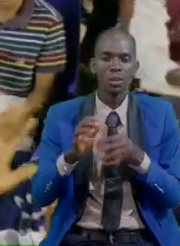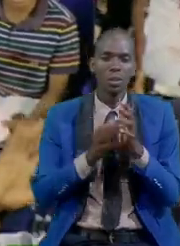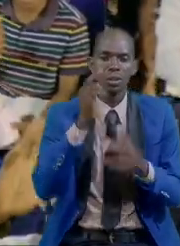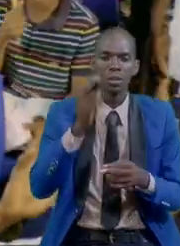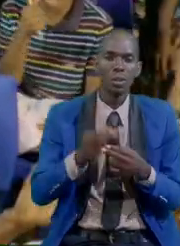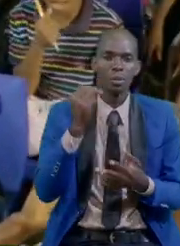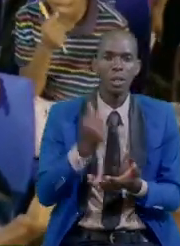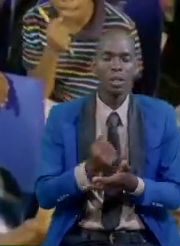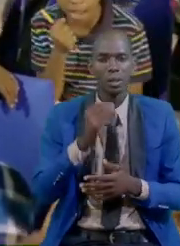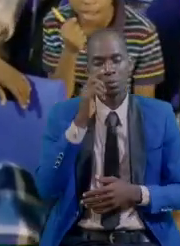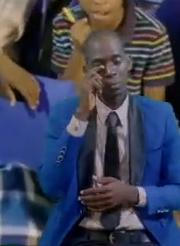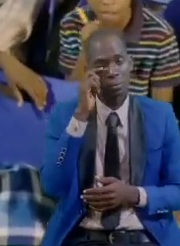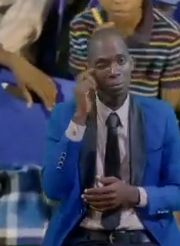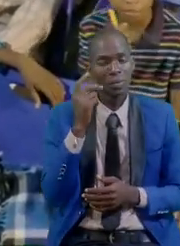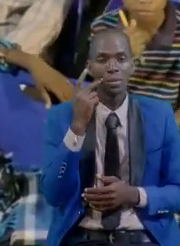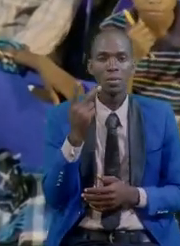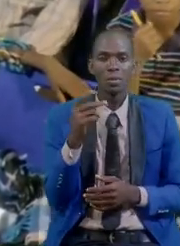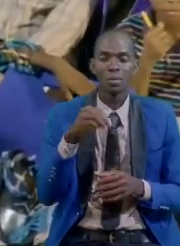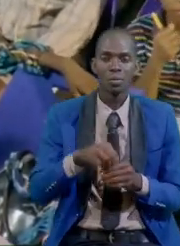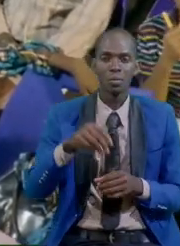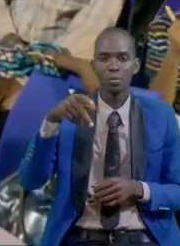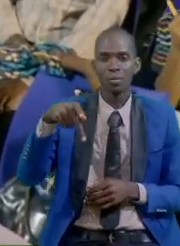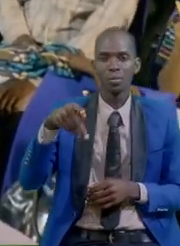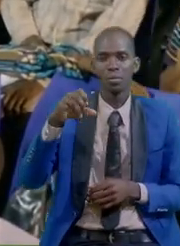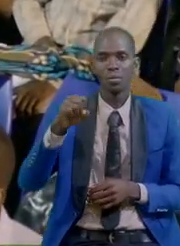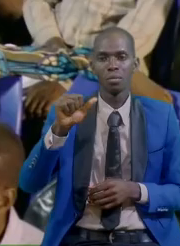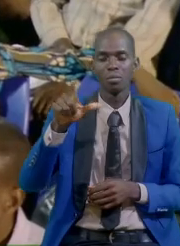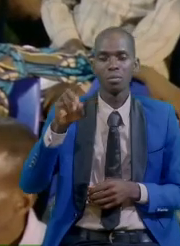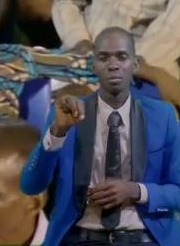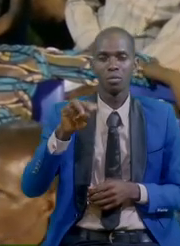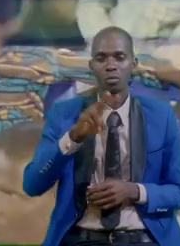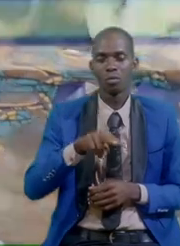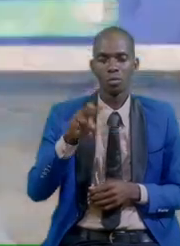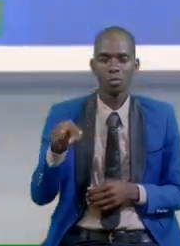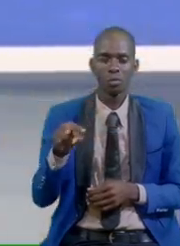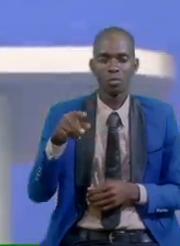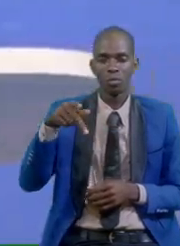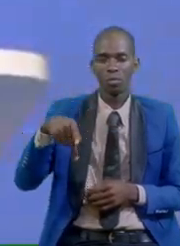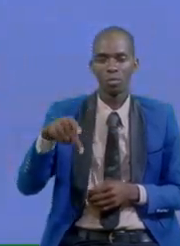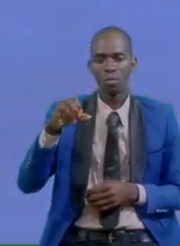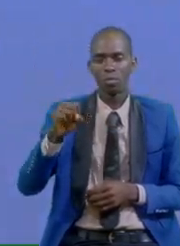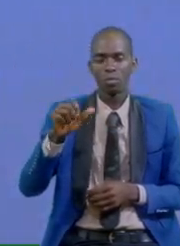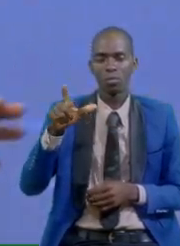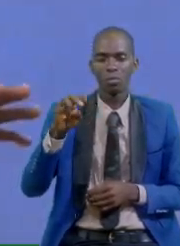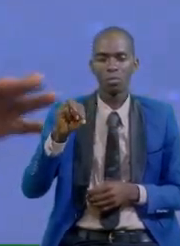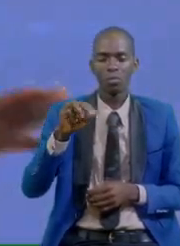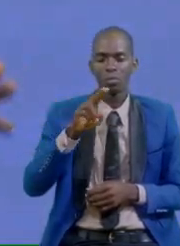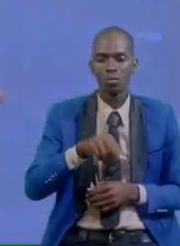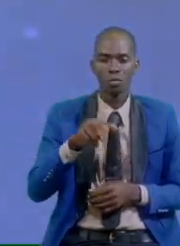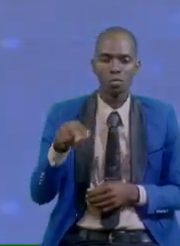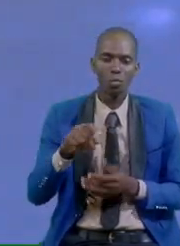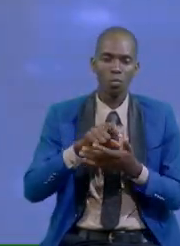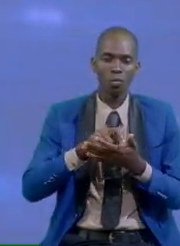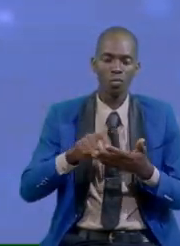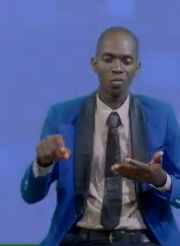name. Look at Psalm 22, and I'm reading from verse 3. Psalm